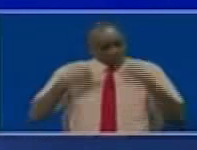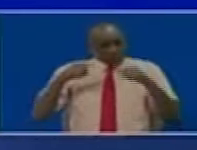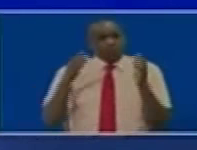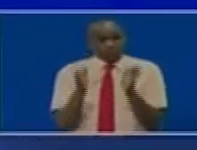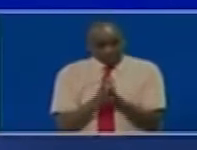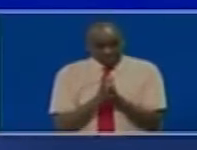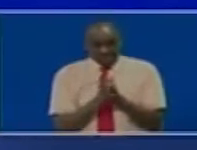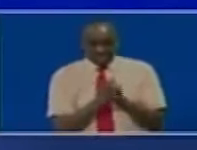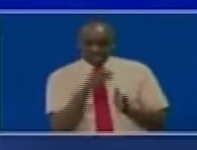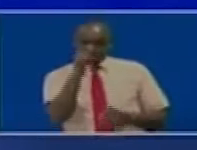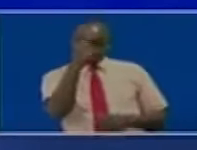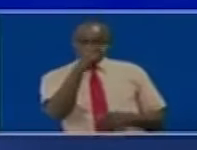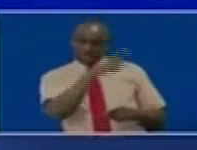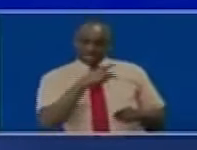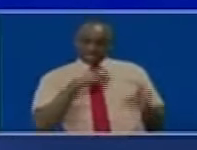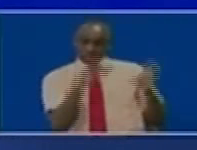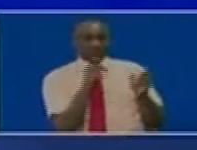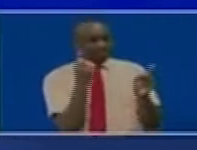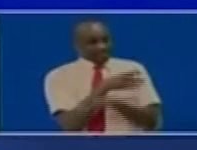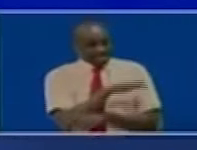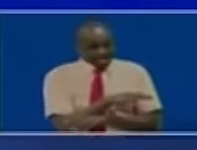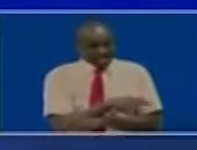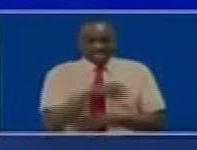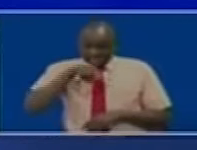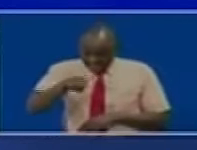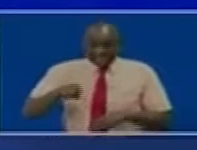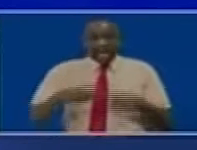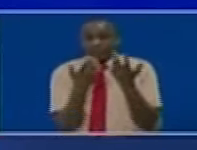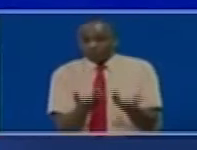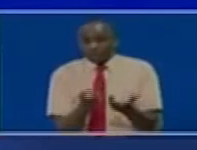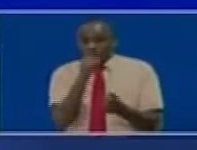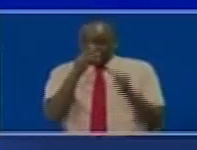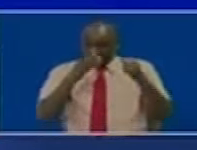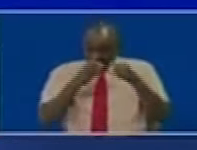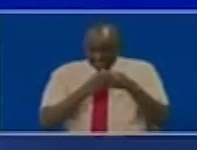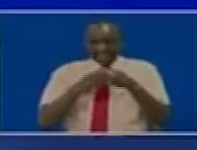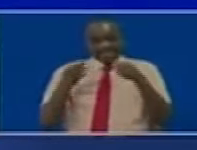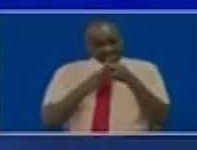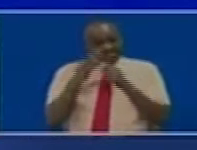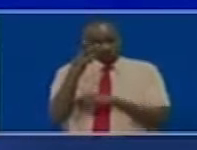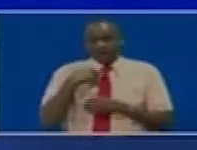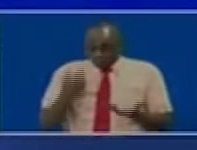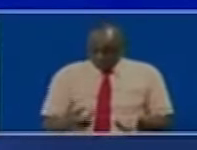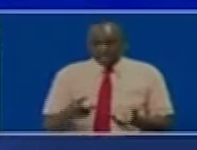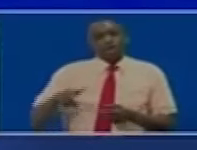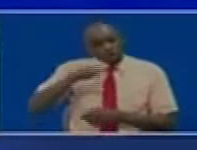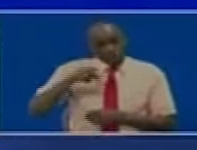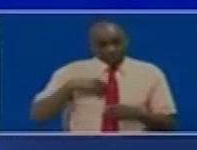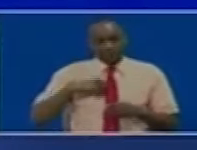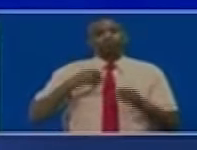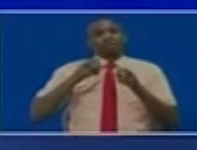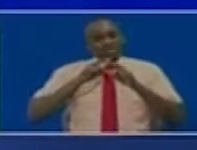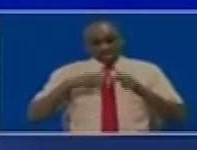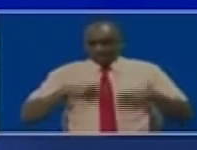the dominant Toro kingdom in the region. Years of clashes ended in 1982 with an agreement for more local autonomy, and